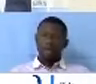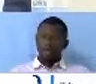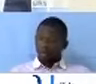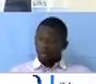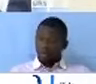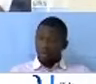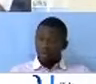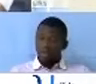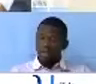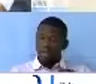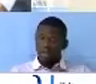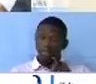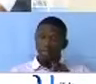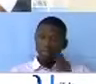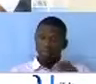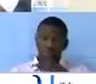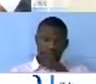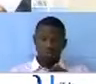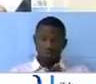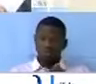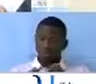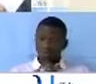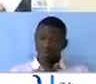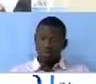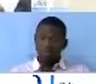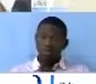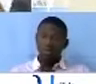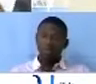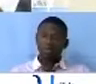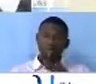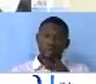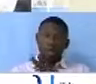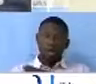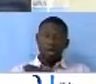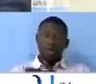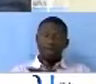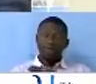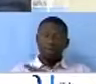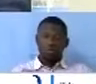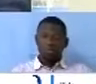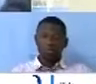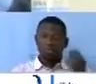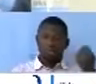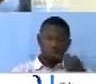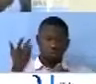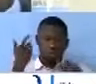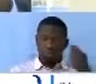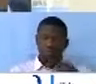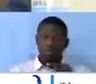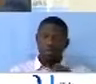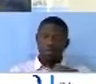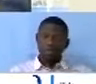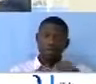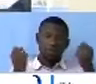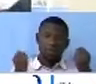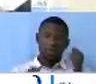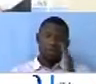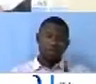this unlawful order, you have also contributed in the violation of the rights of people by unlawfully